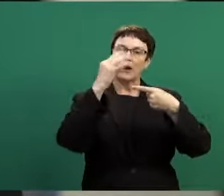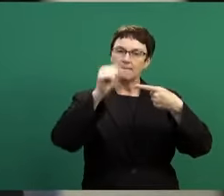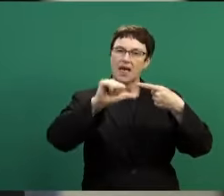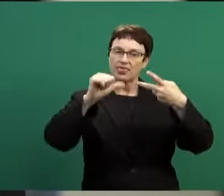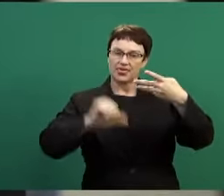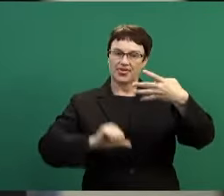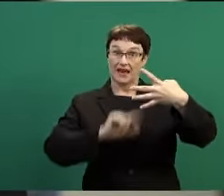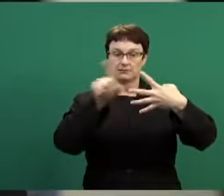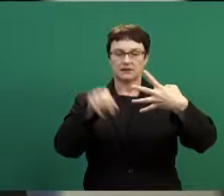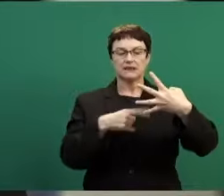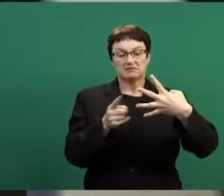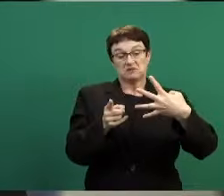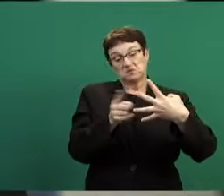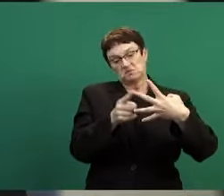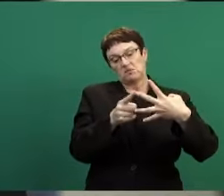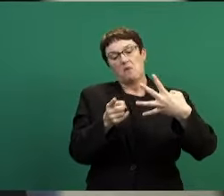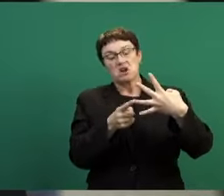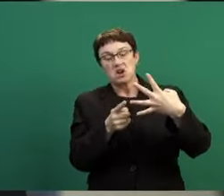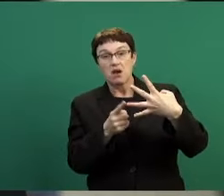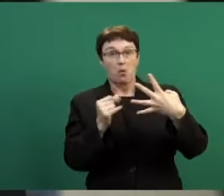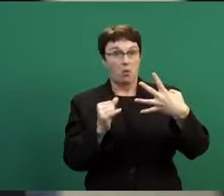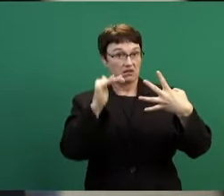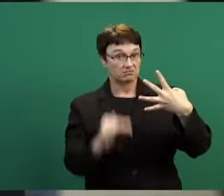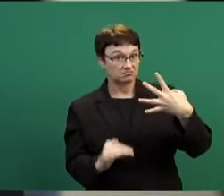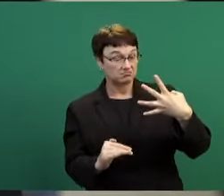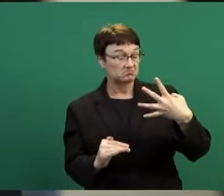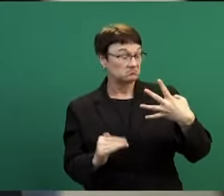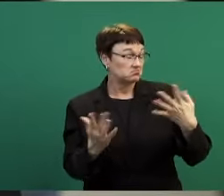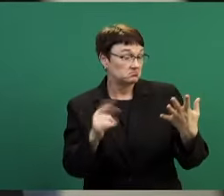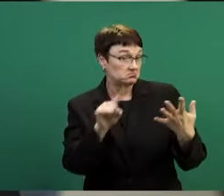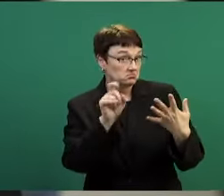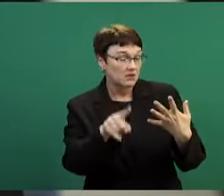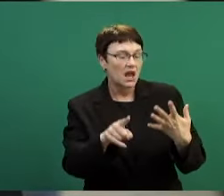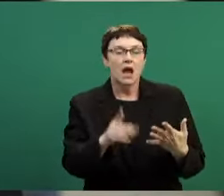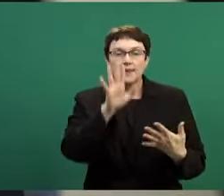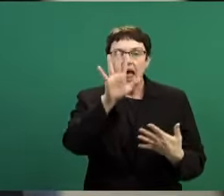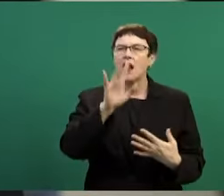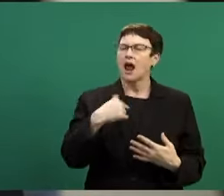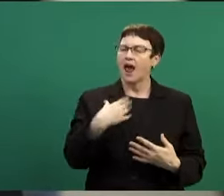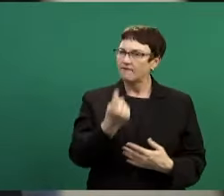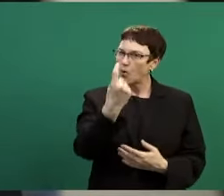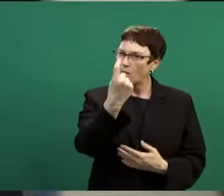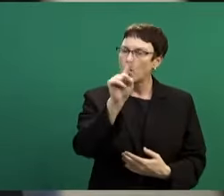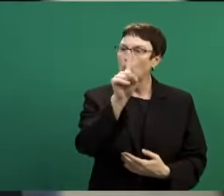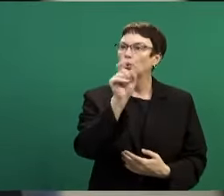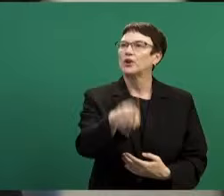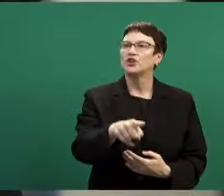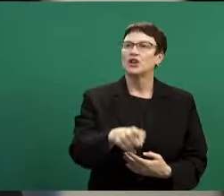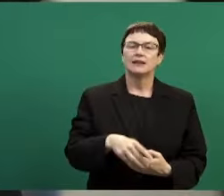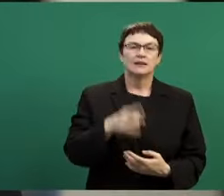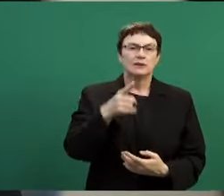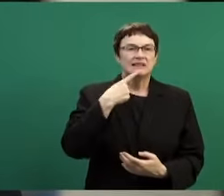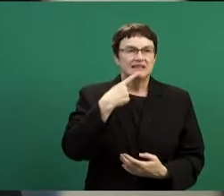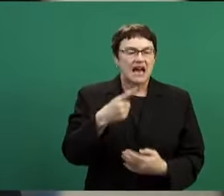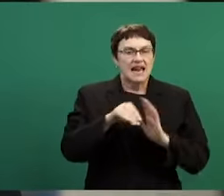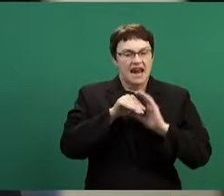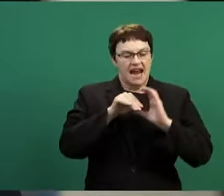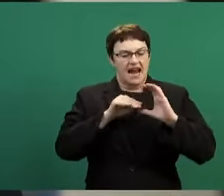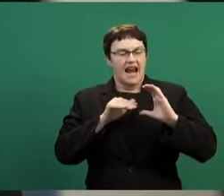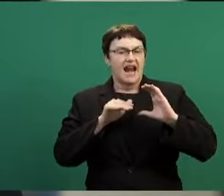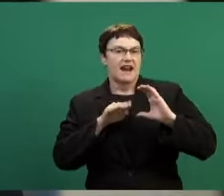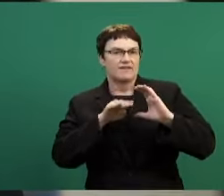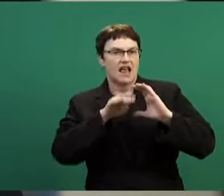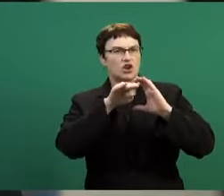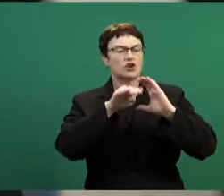Third question, what do long-term bond yields, you say although there is a moderation in inflation, you see it, but bond yields remain